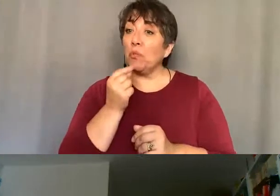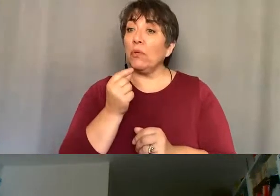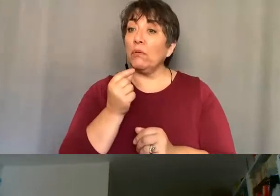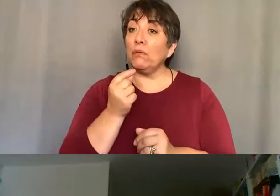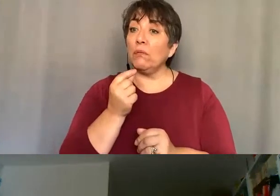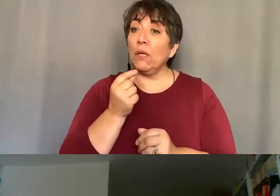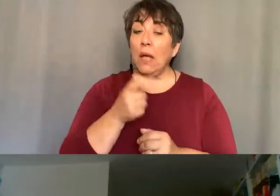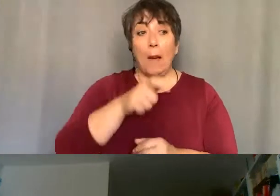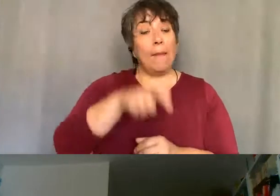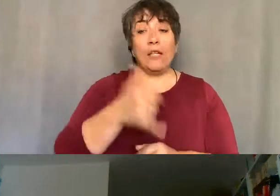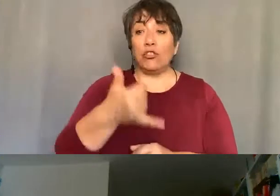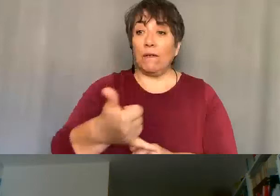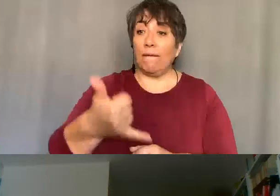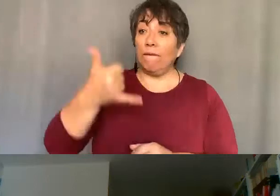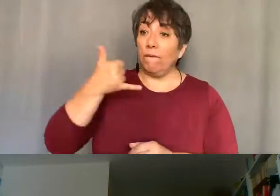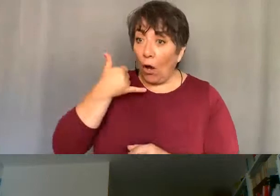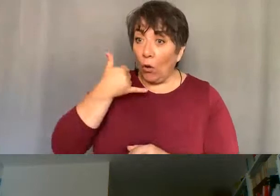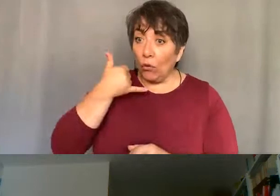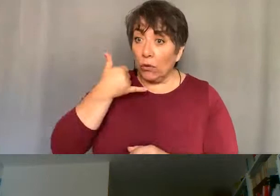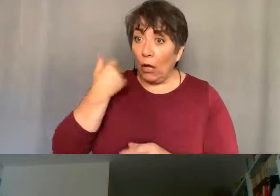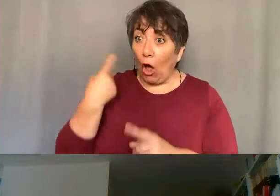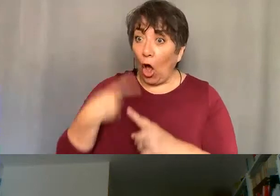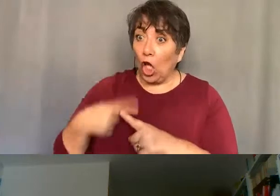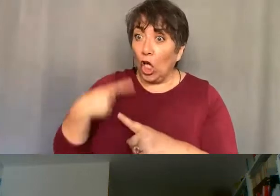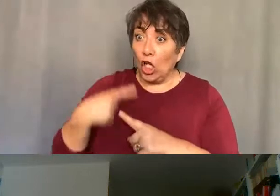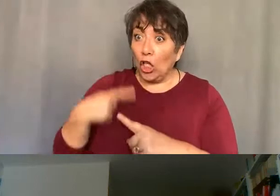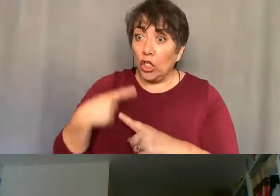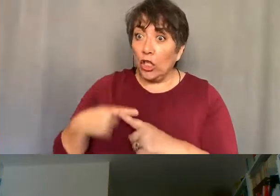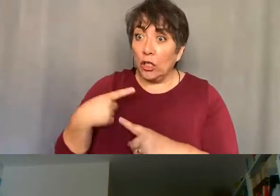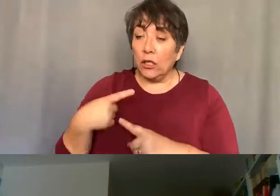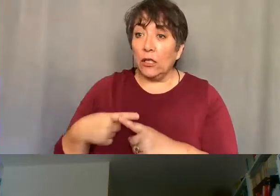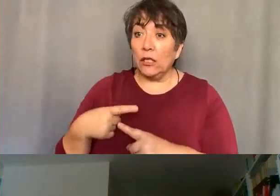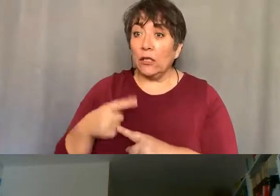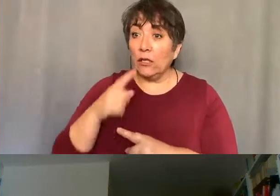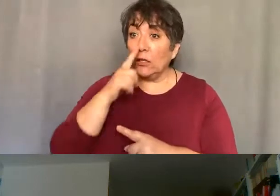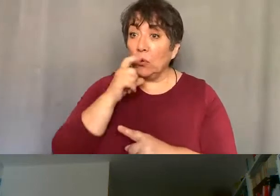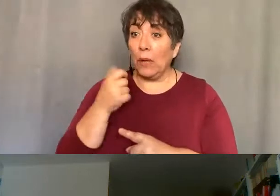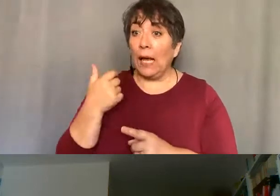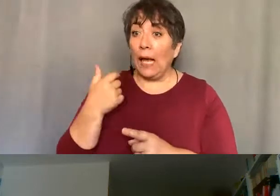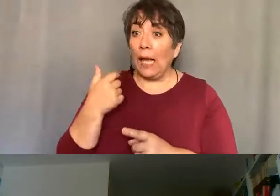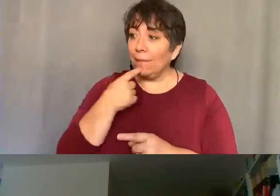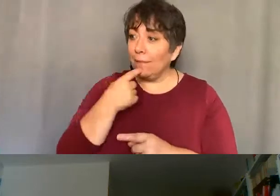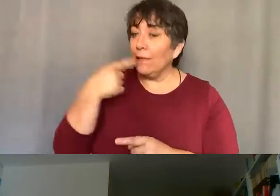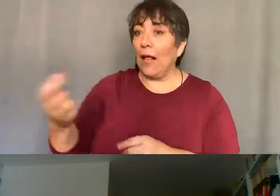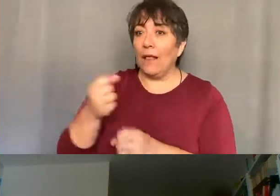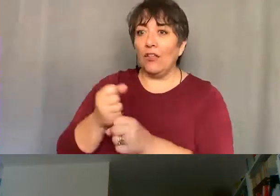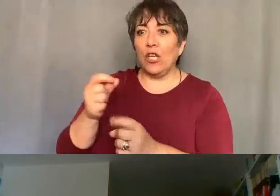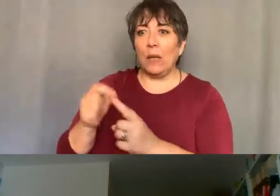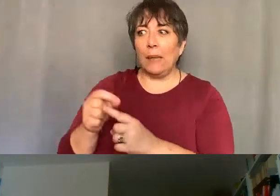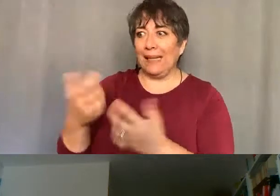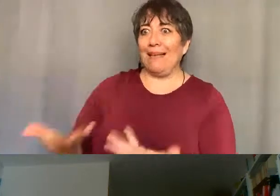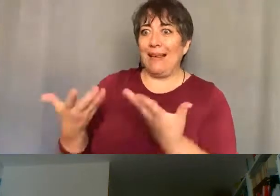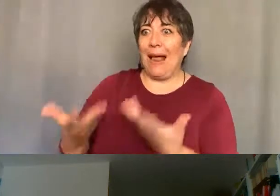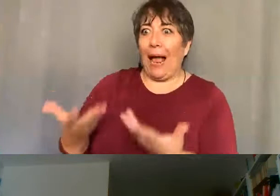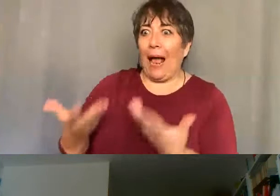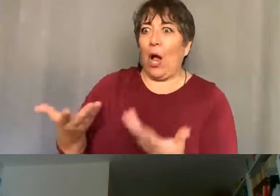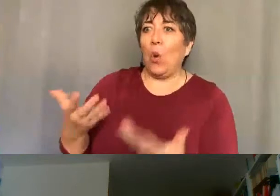need a prescription urgently, we will issue that prescription and flag it to the surgery to let them know that it is an urgent